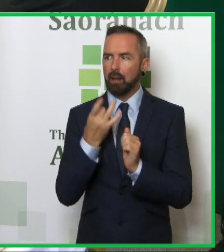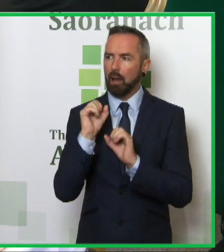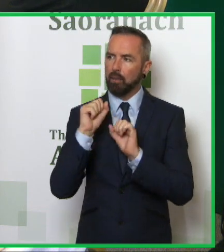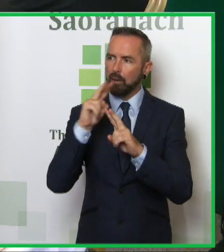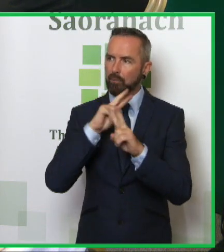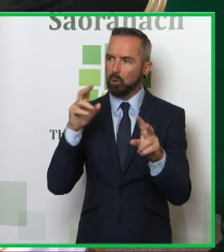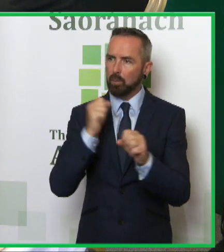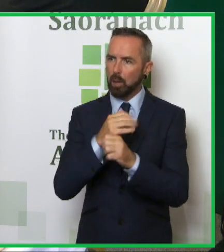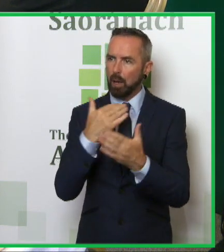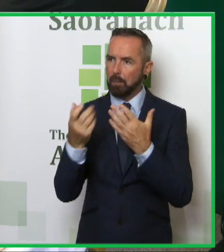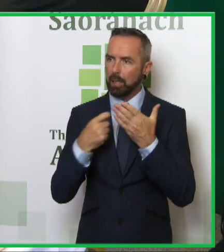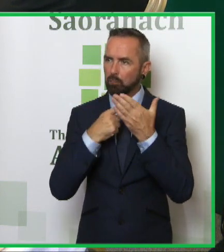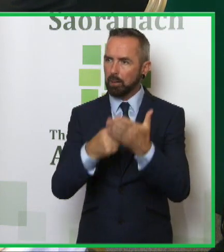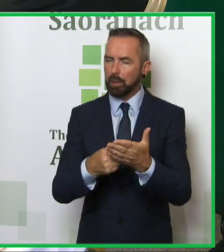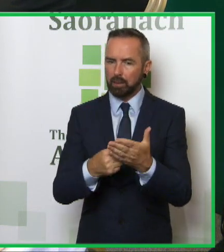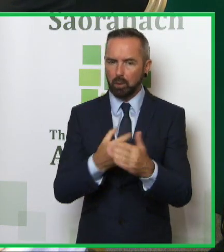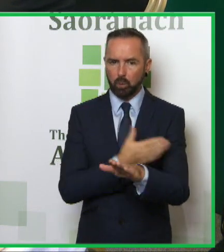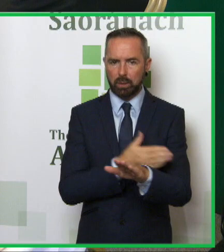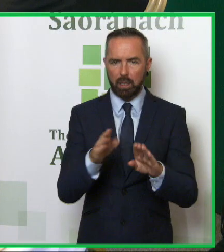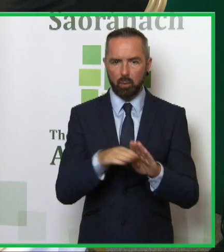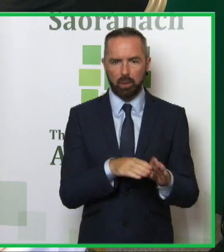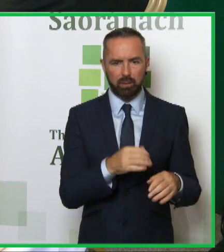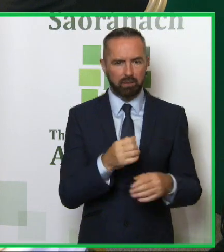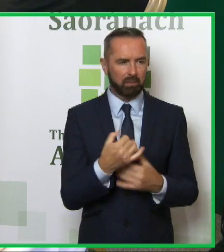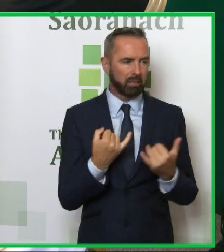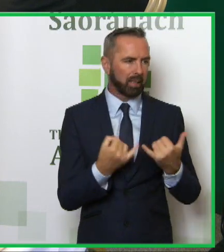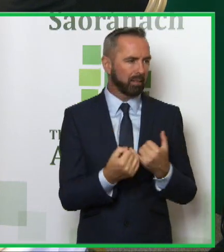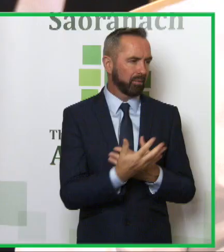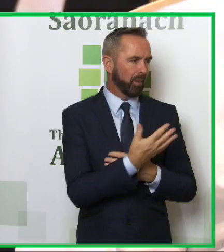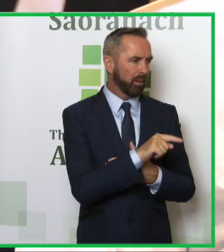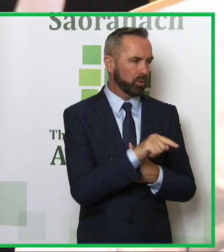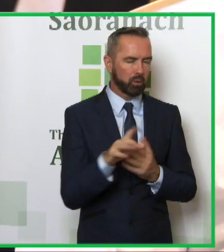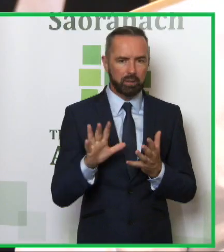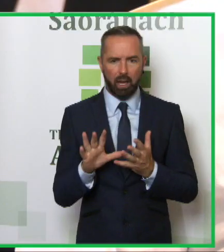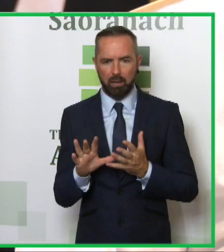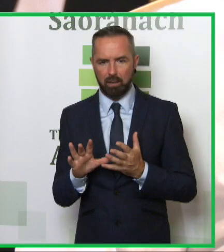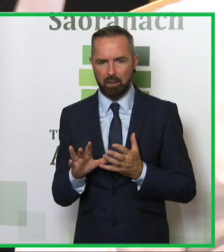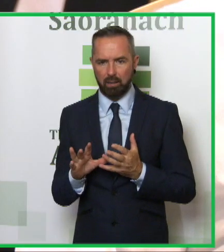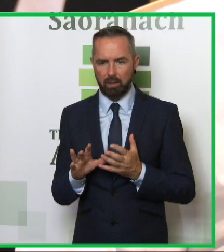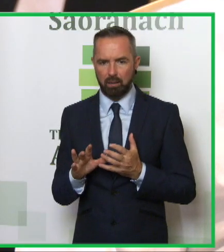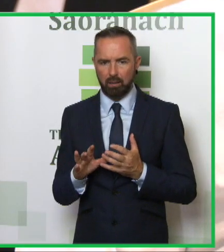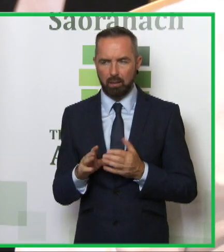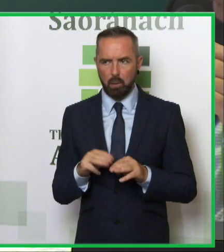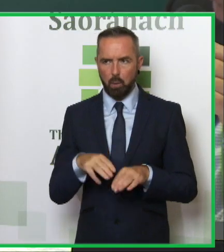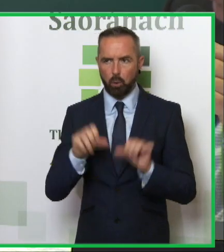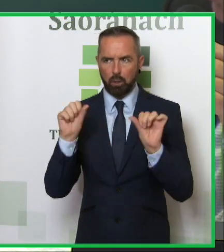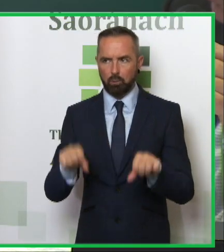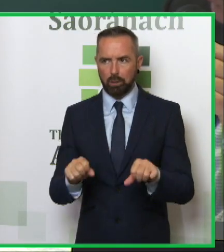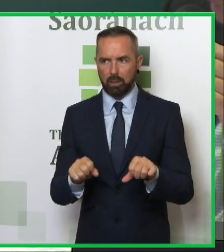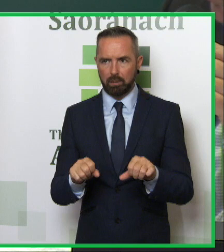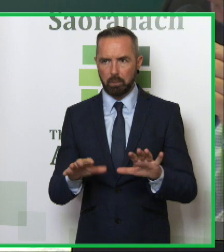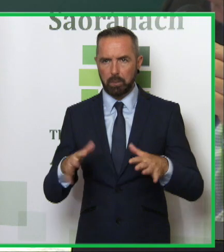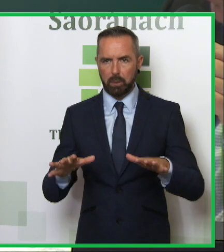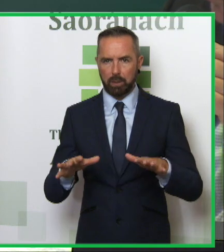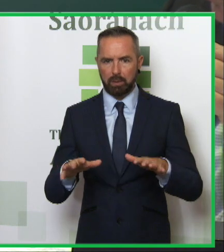many recommendations. I think we'd started off with a lowball number of 5 to 10. The consensus around the room seemed to be in the region